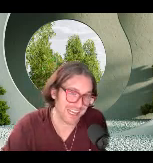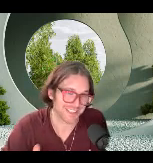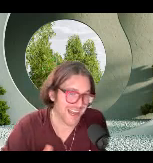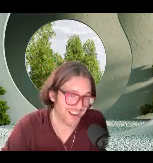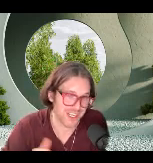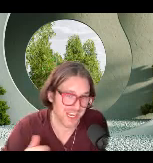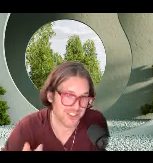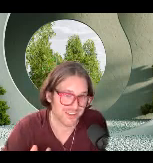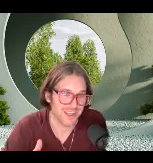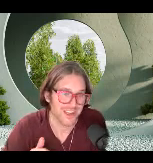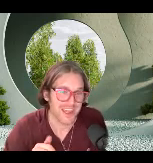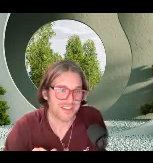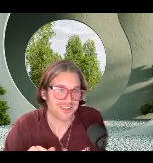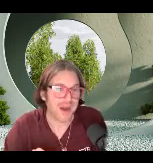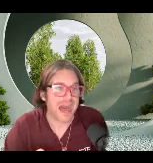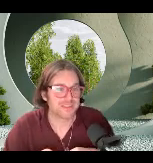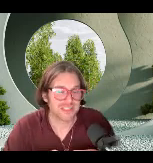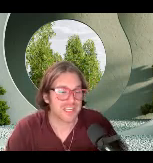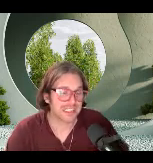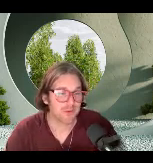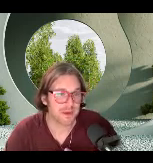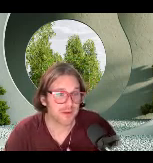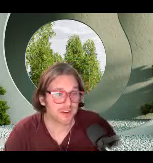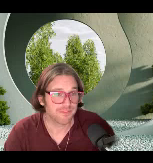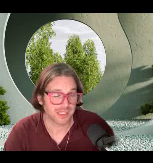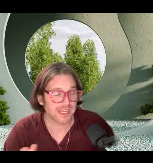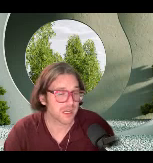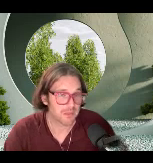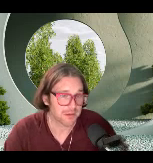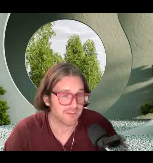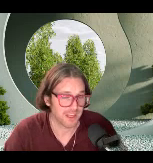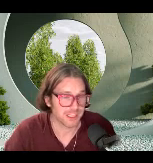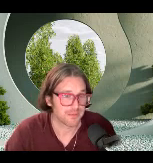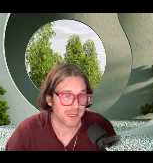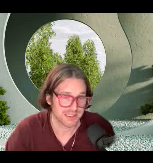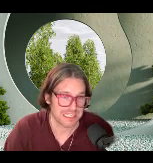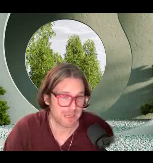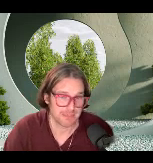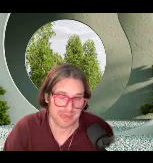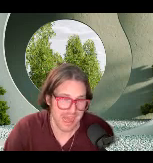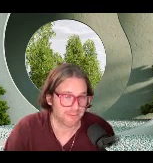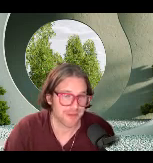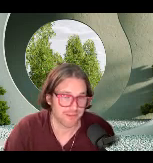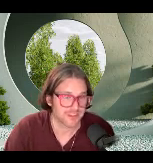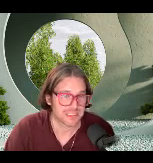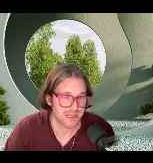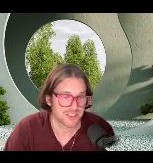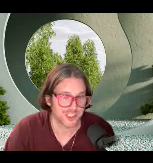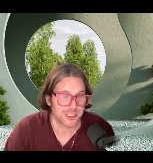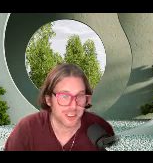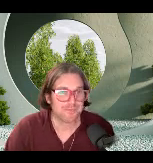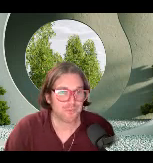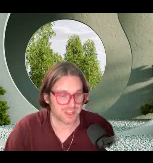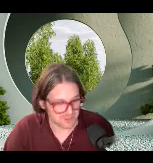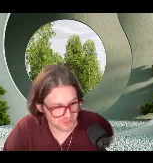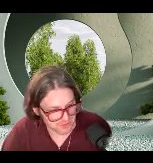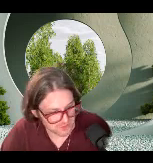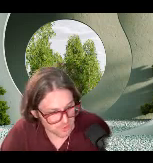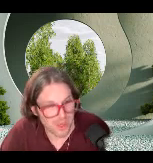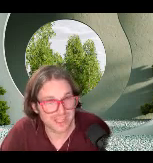learners, and that's not the case in higher education. And so I distinctly remember feeling like a complete failure because I spent about half of my first